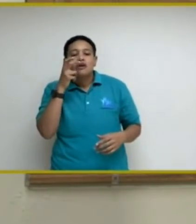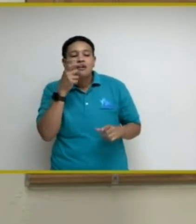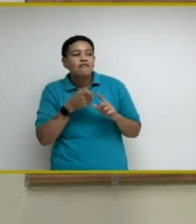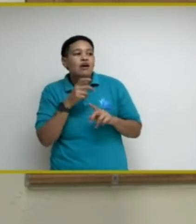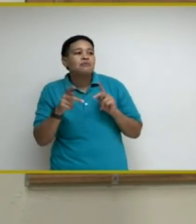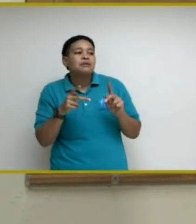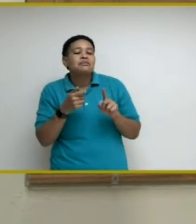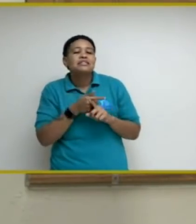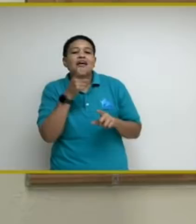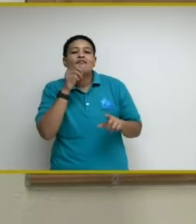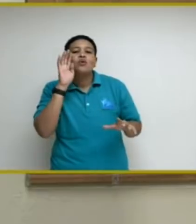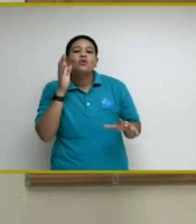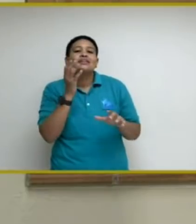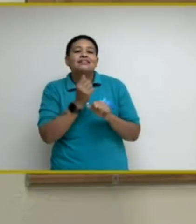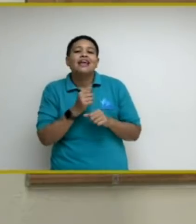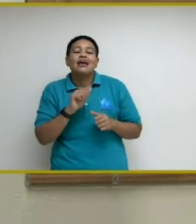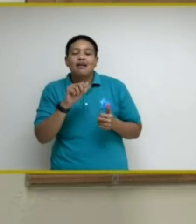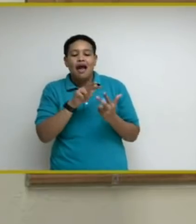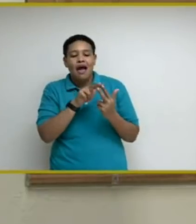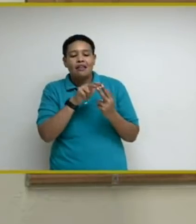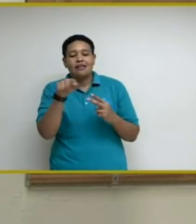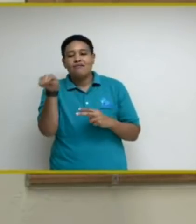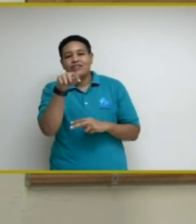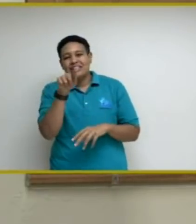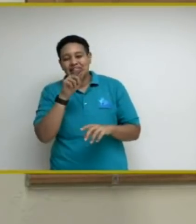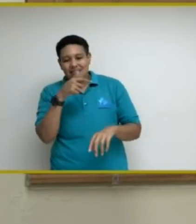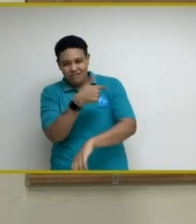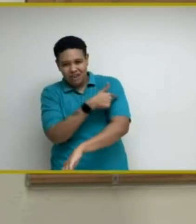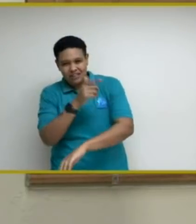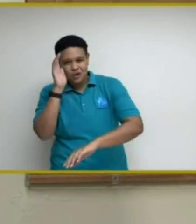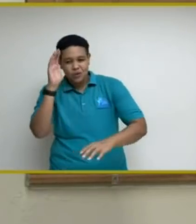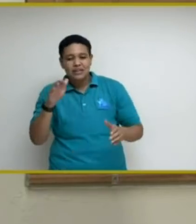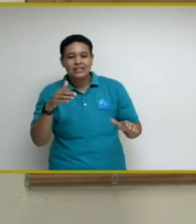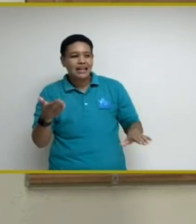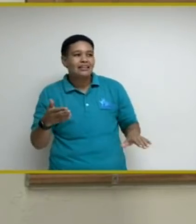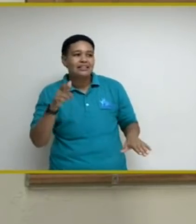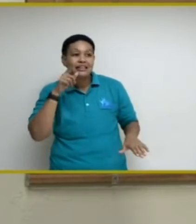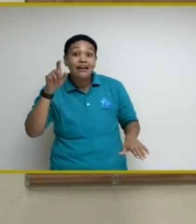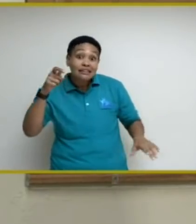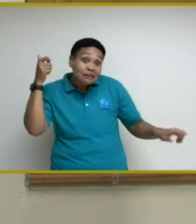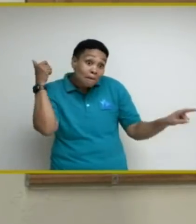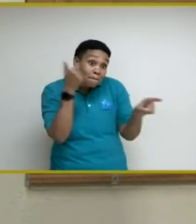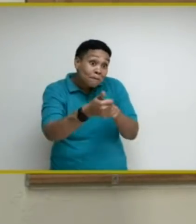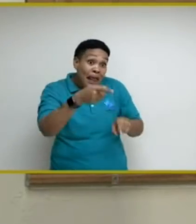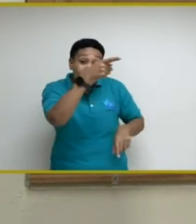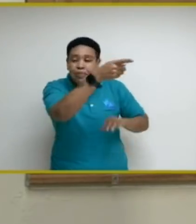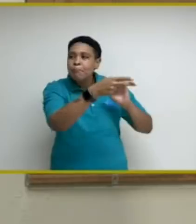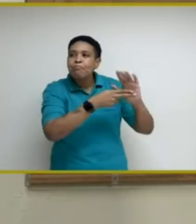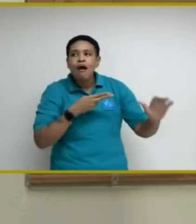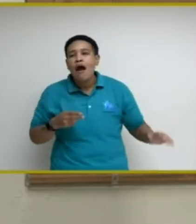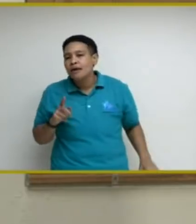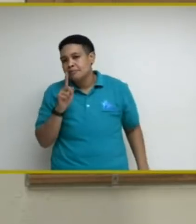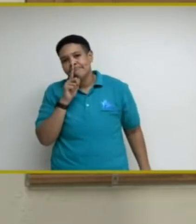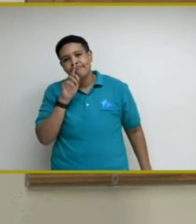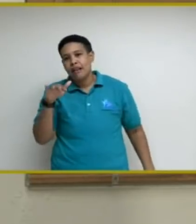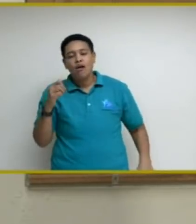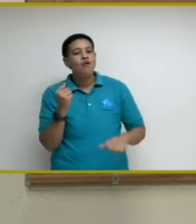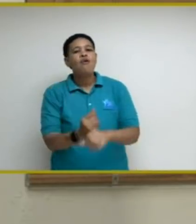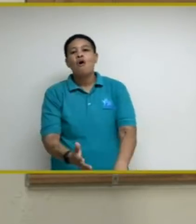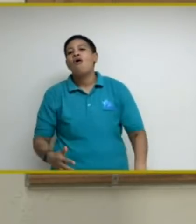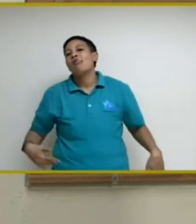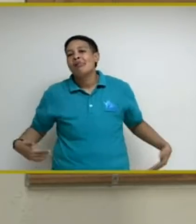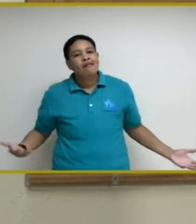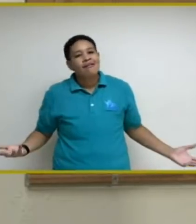persons who would have taken either of these vaccines that there would have been a death? It's not necessarily, it's not a cause. We have not established any